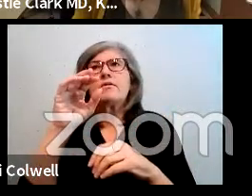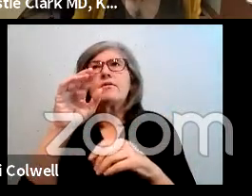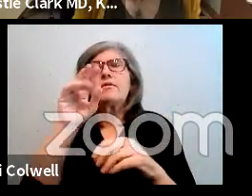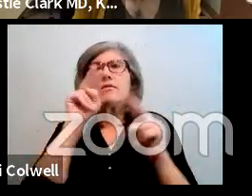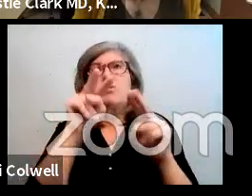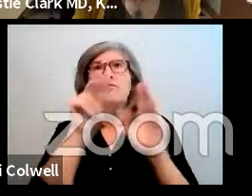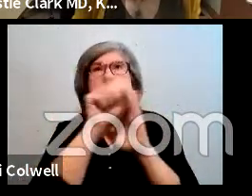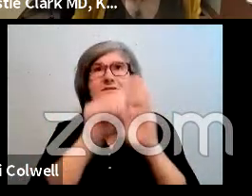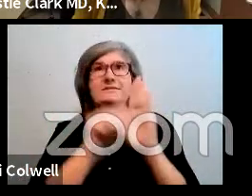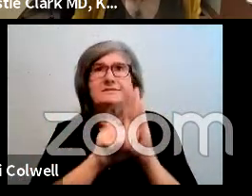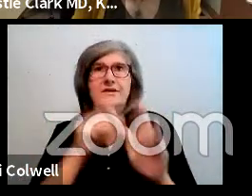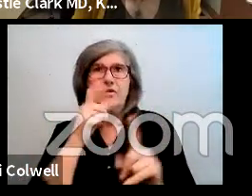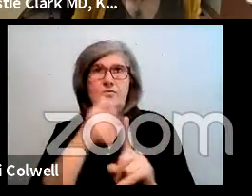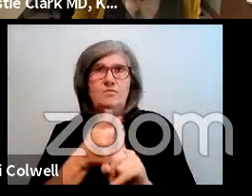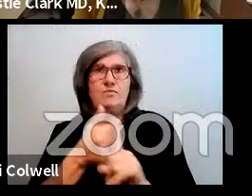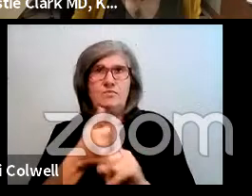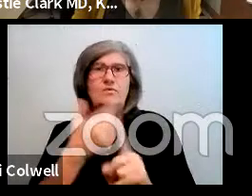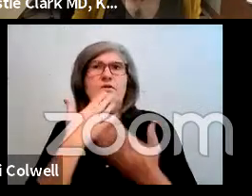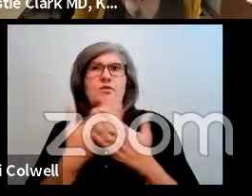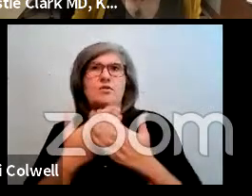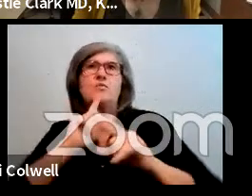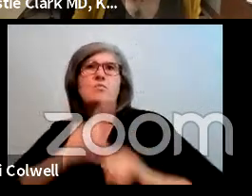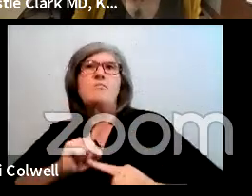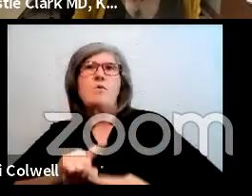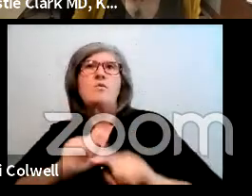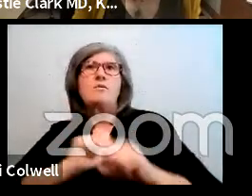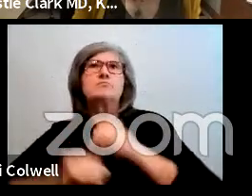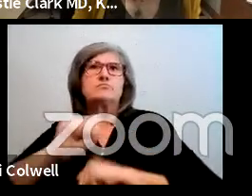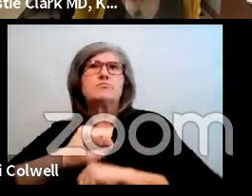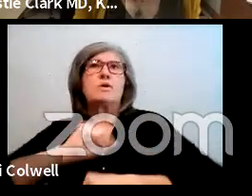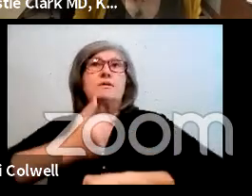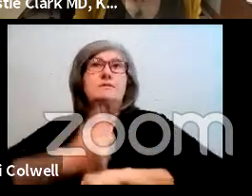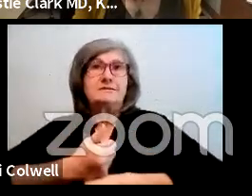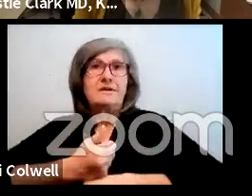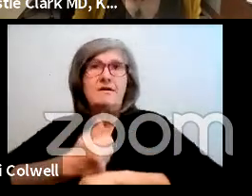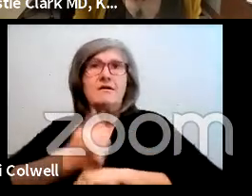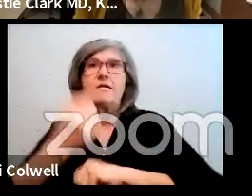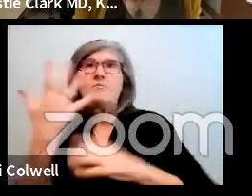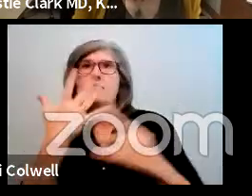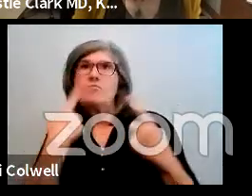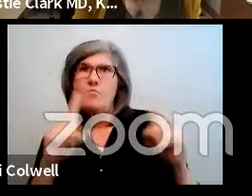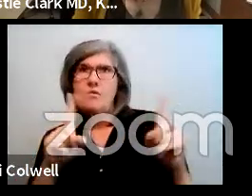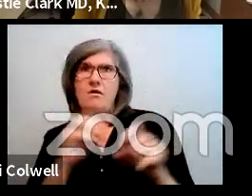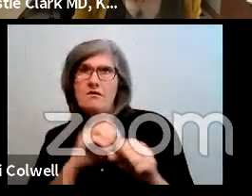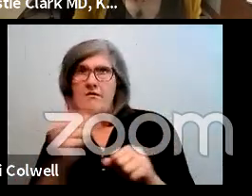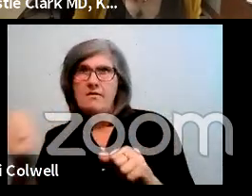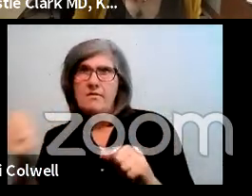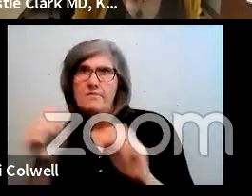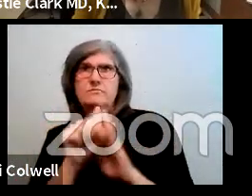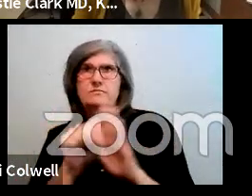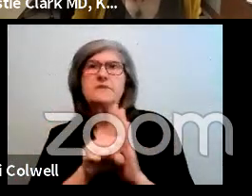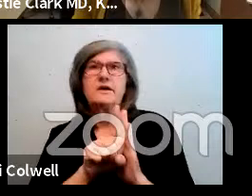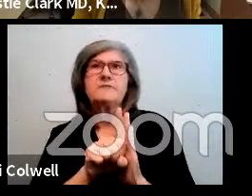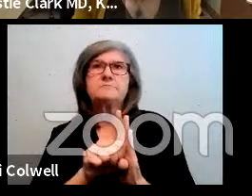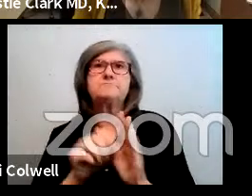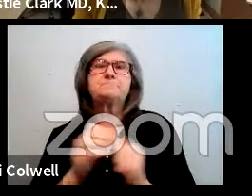to have a pretty good reporting structure to see what's working for other states.